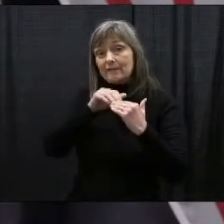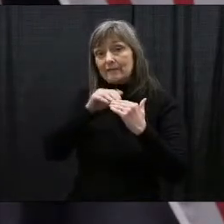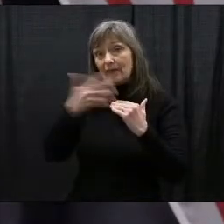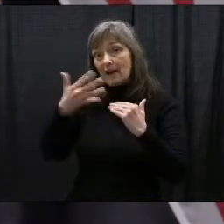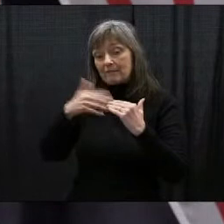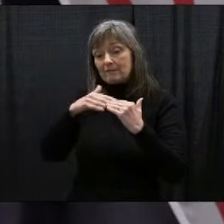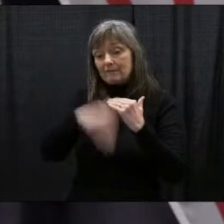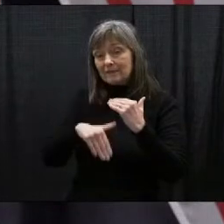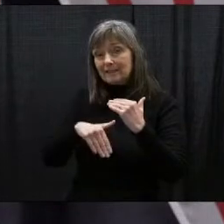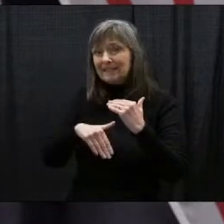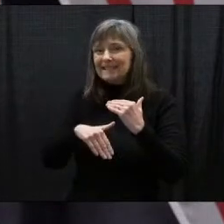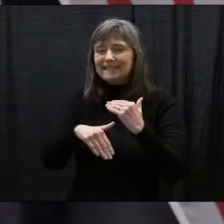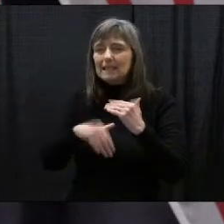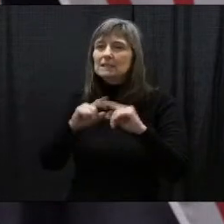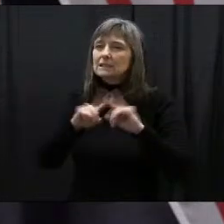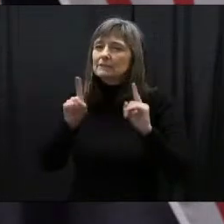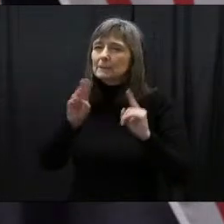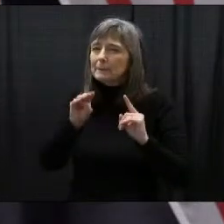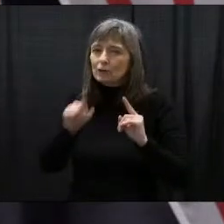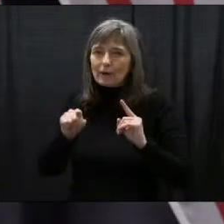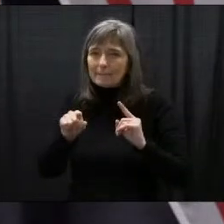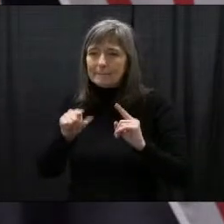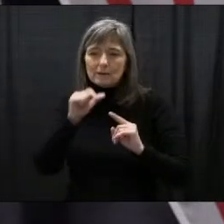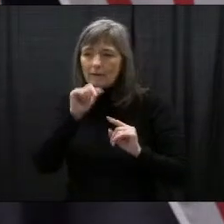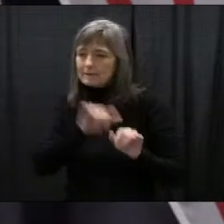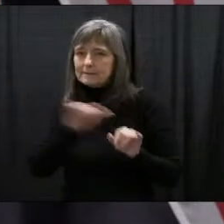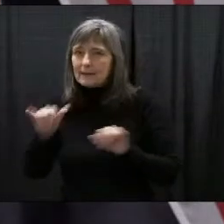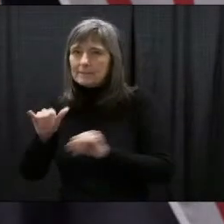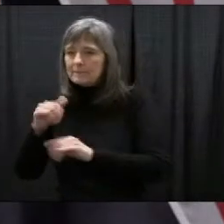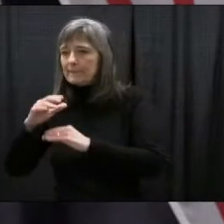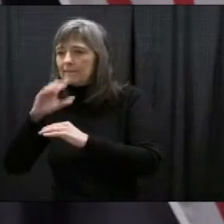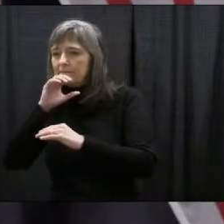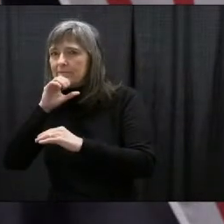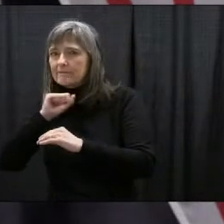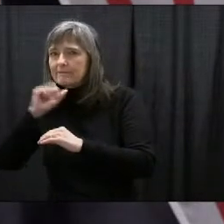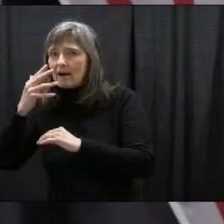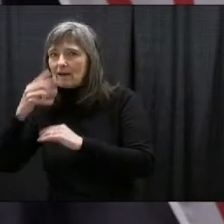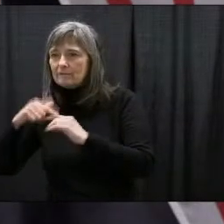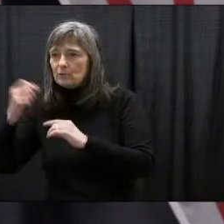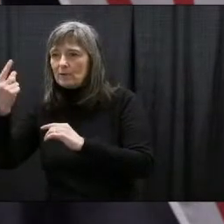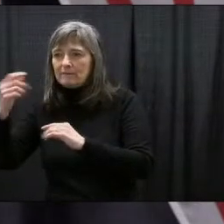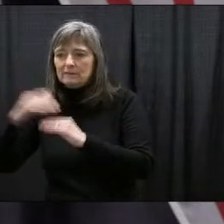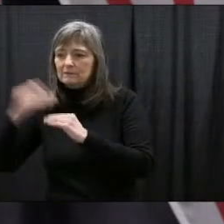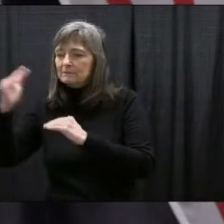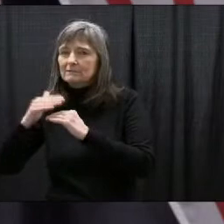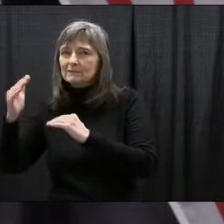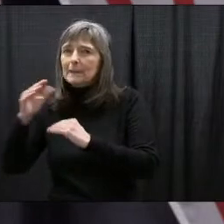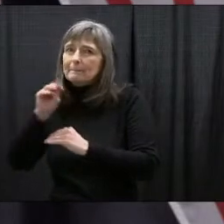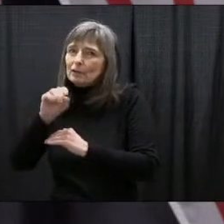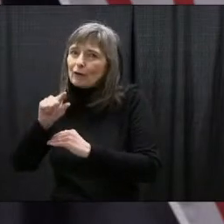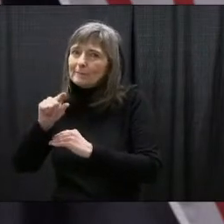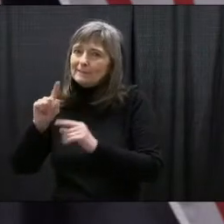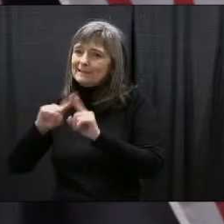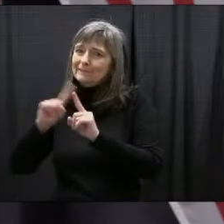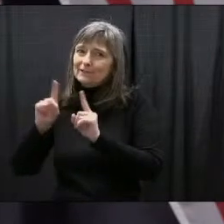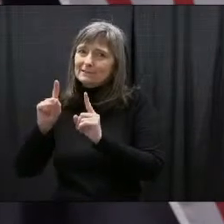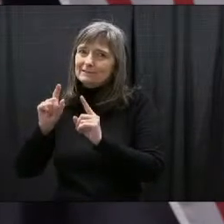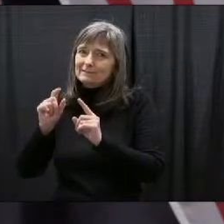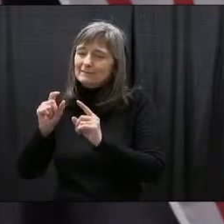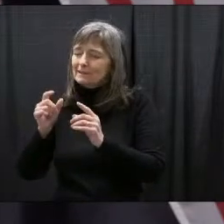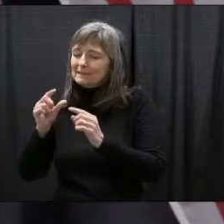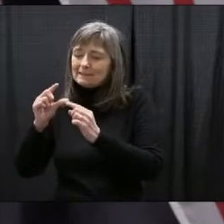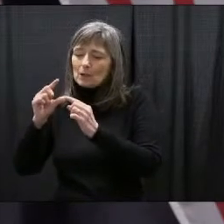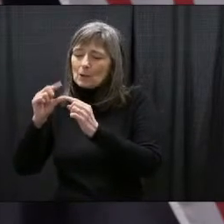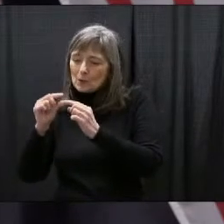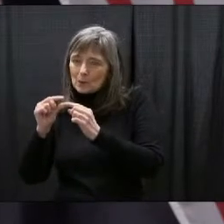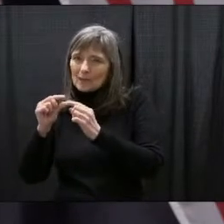are being done with a different dosing as well. So we have to remember that and take that into consideration. So at the moment, no, we're not making